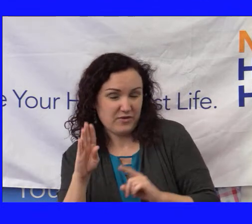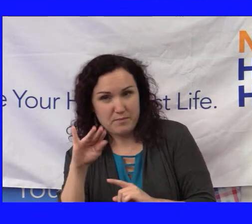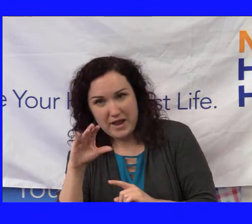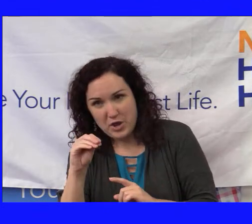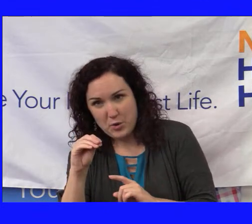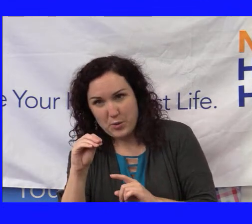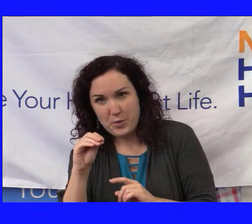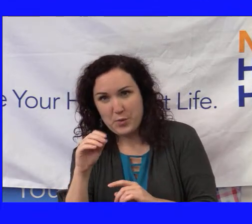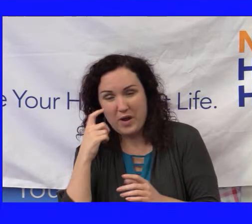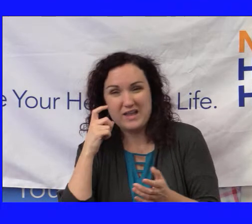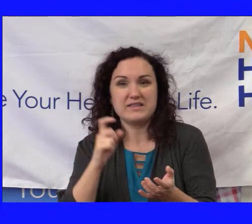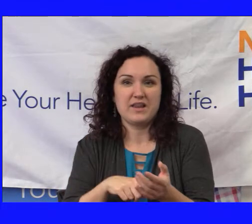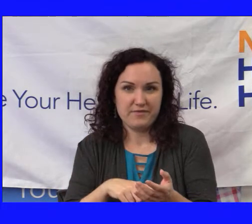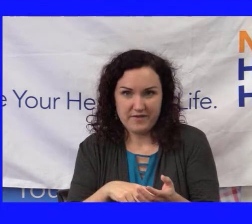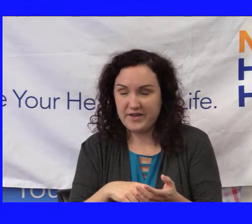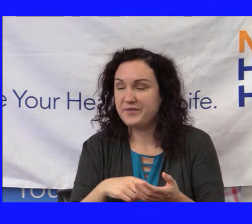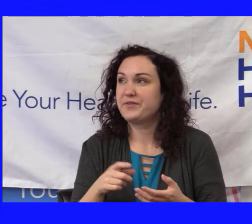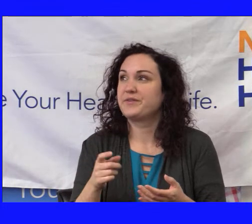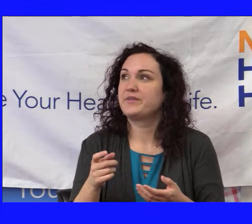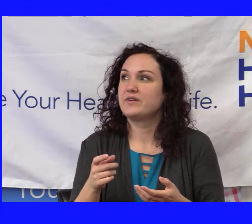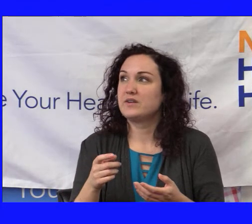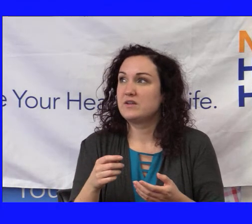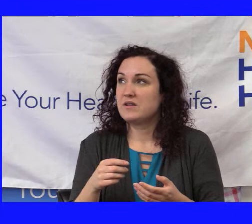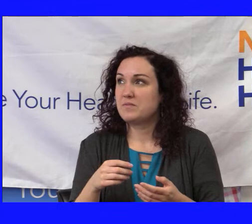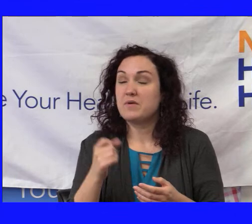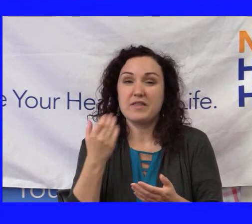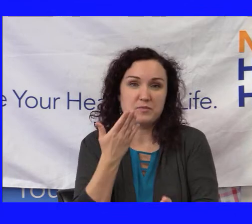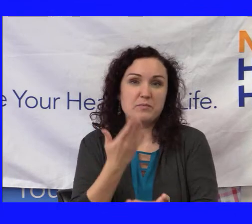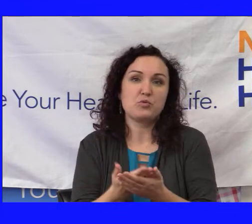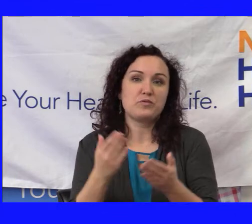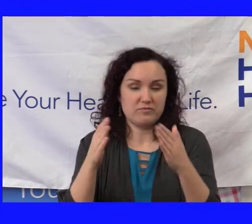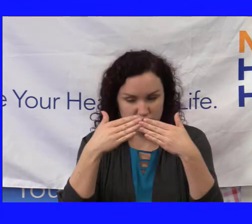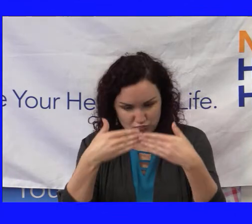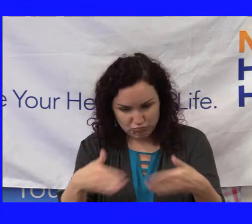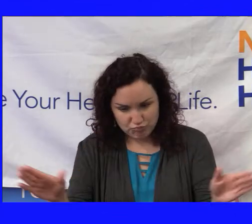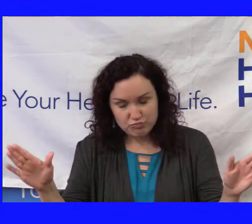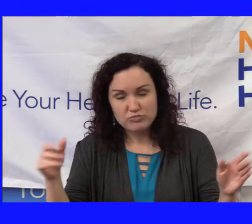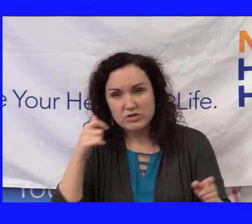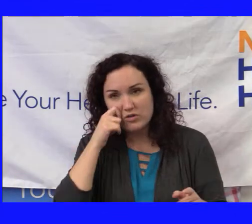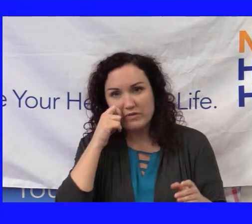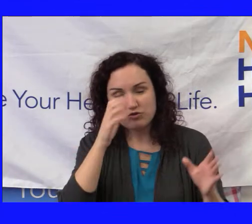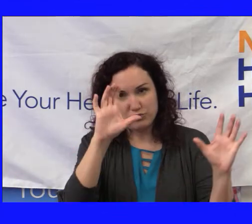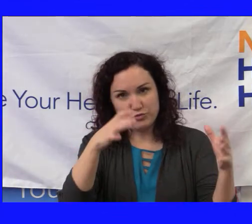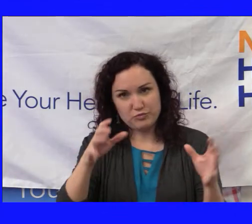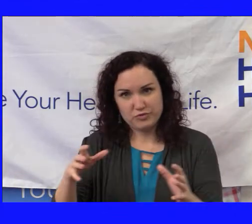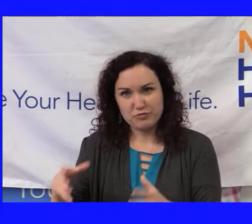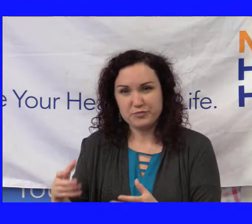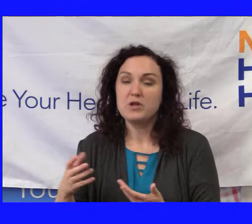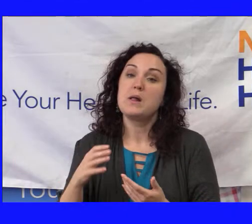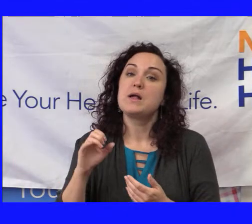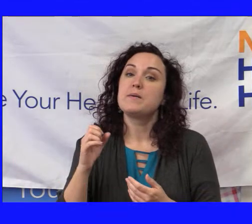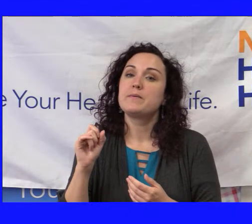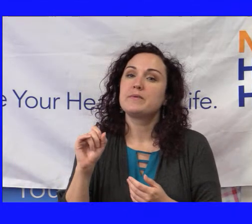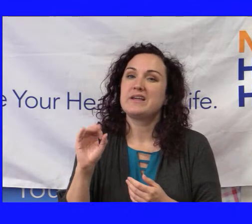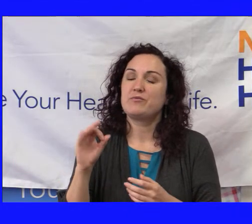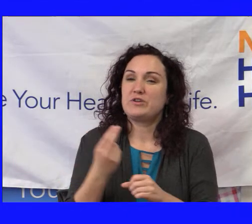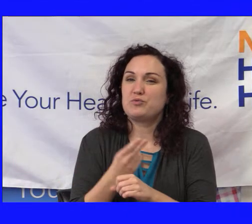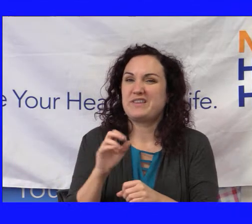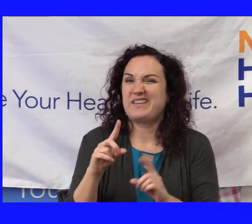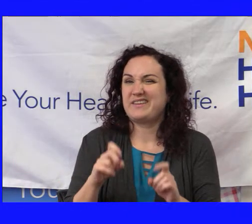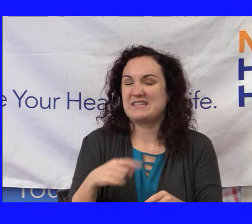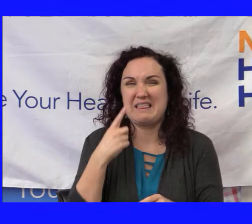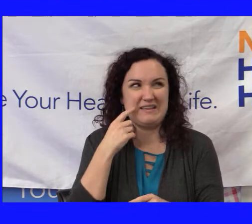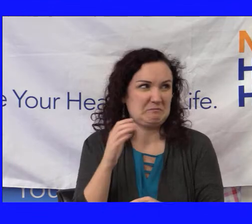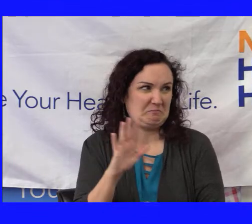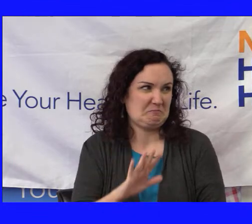kidney filtration, which have been well validated across racial groups as a universal constant. So I think, given the fact that we only used that test, I think it was